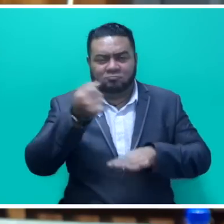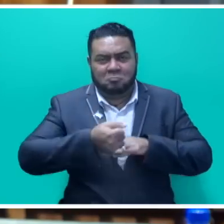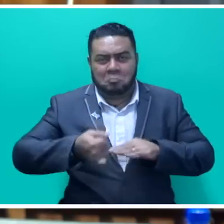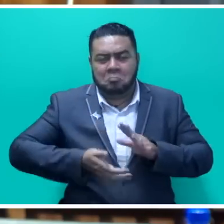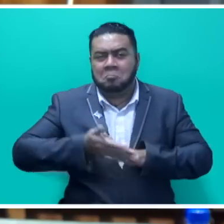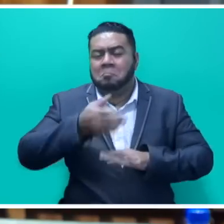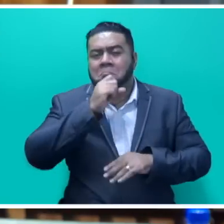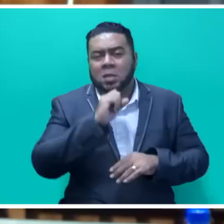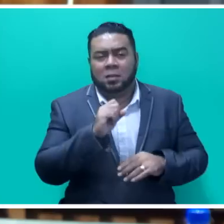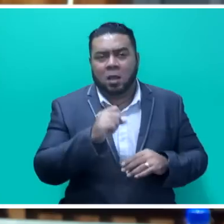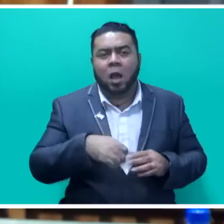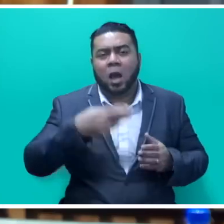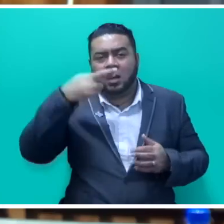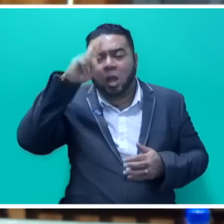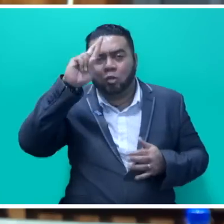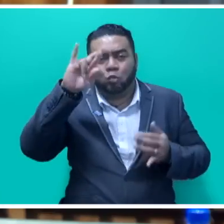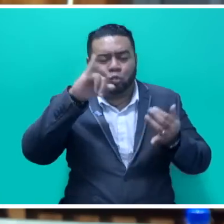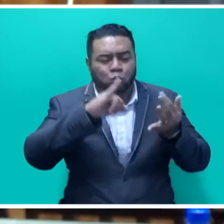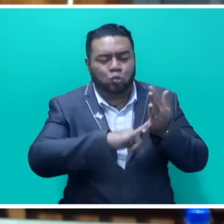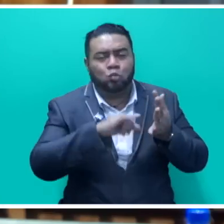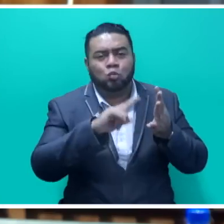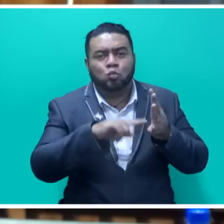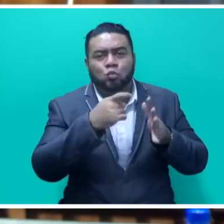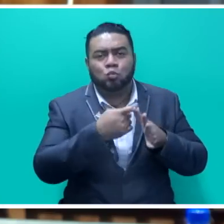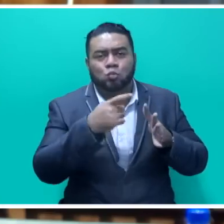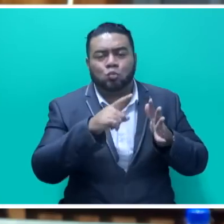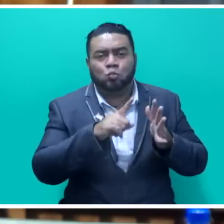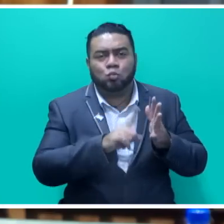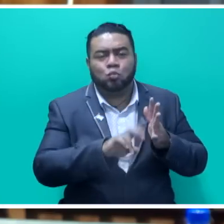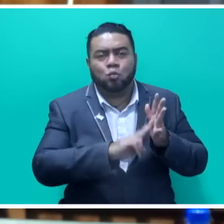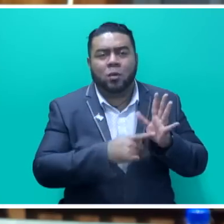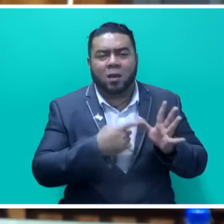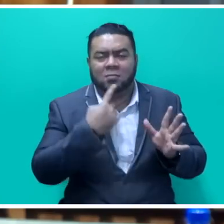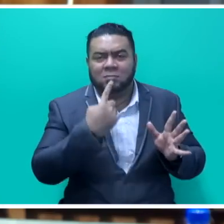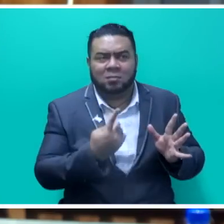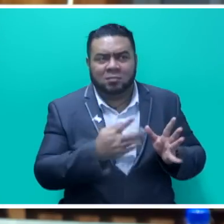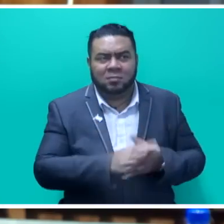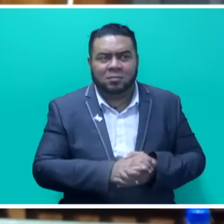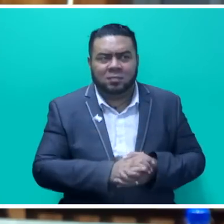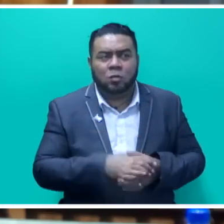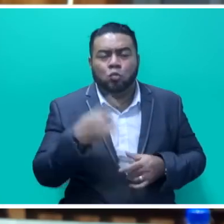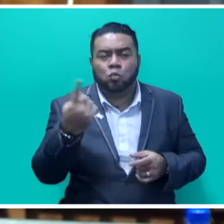public holiday, is a slap on the face of the Honourable Leader of the Opposition, whose